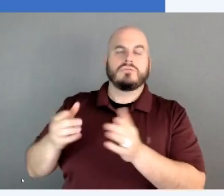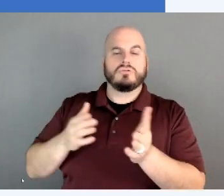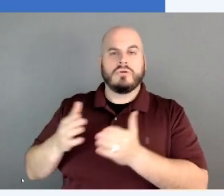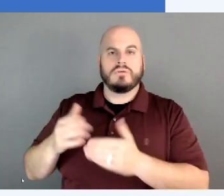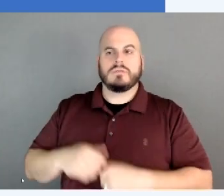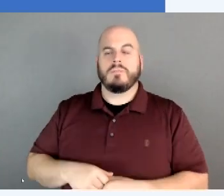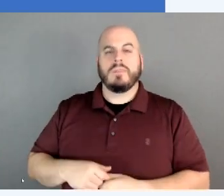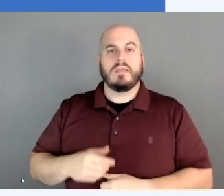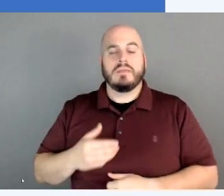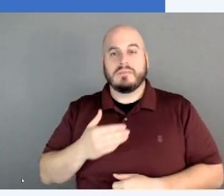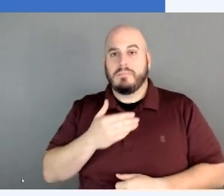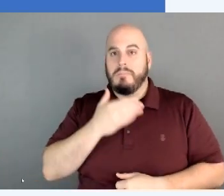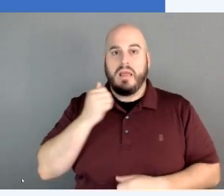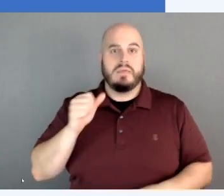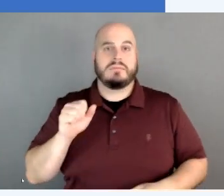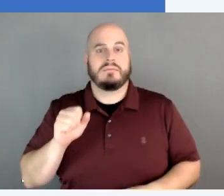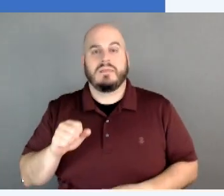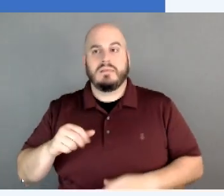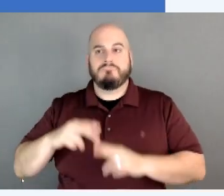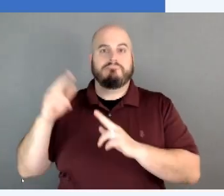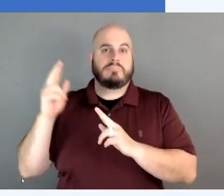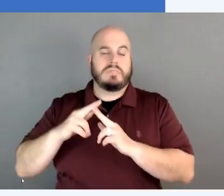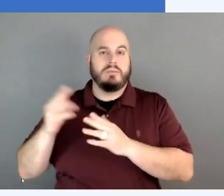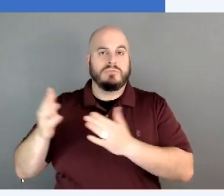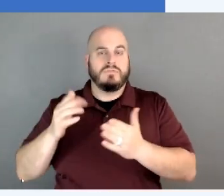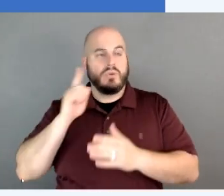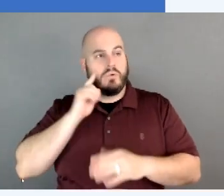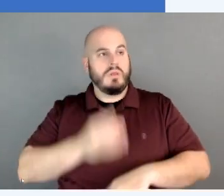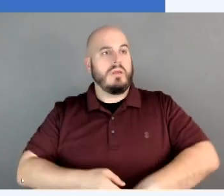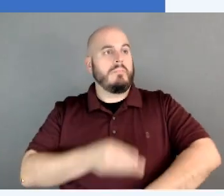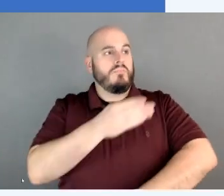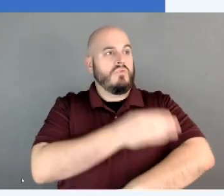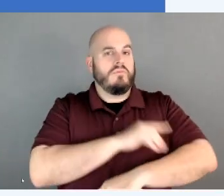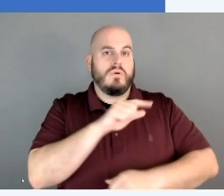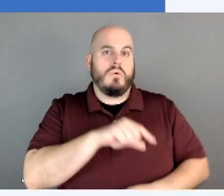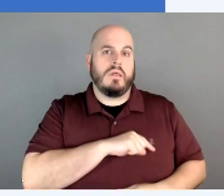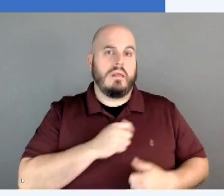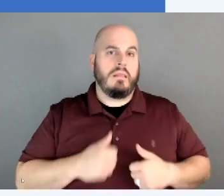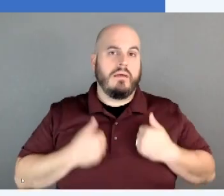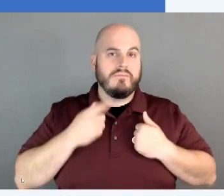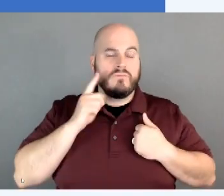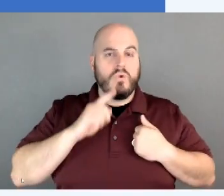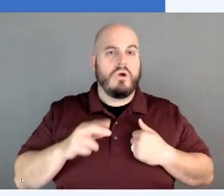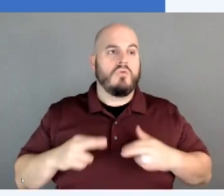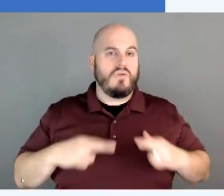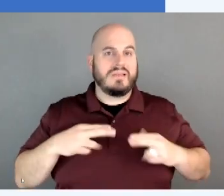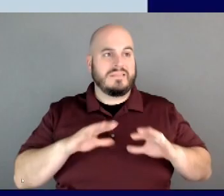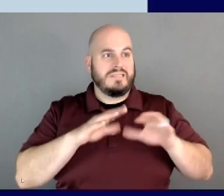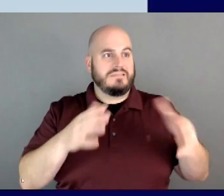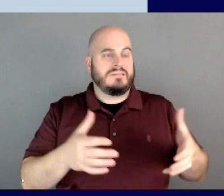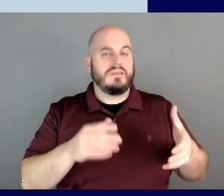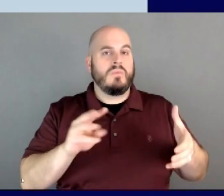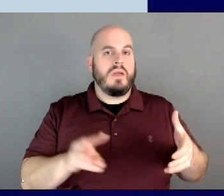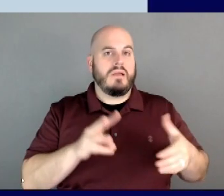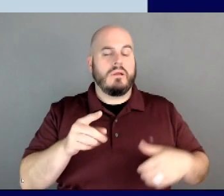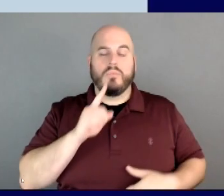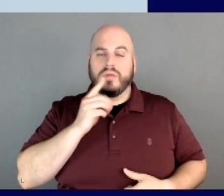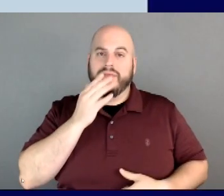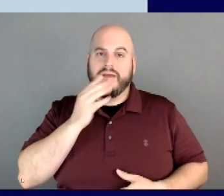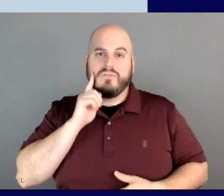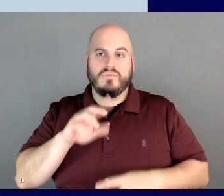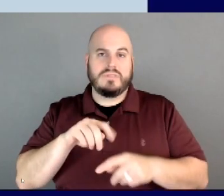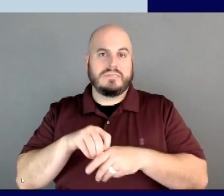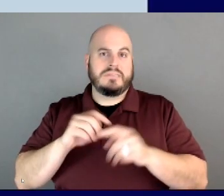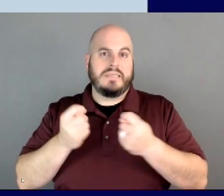going to improve the quality of life for our residents for generations to come. So we're really excited about it, and I'm thankful for the team I'm on. All right,